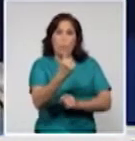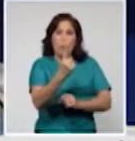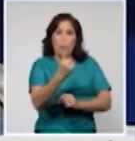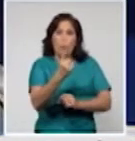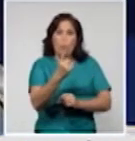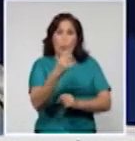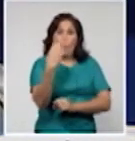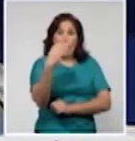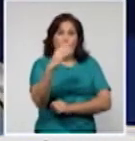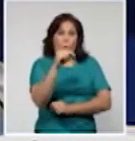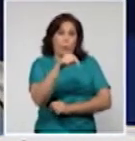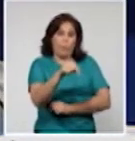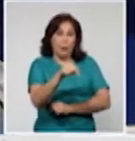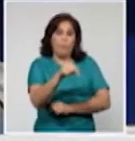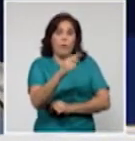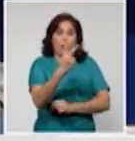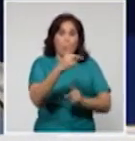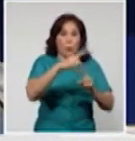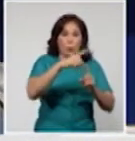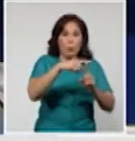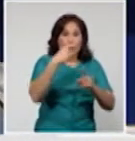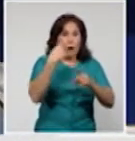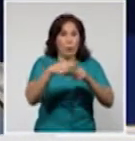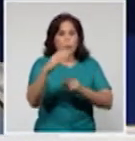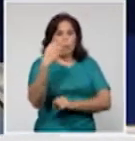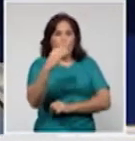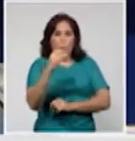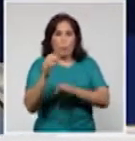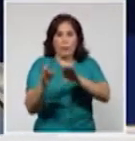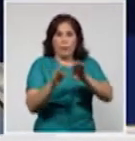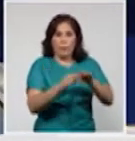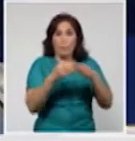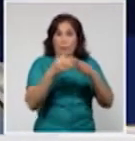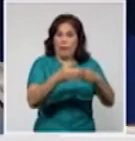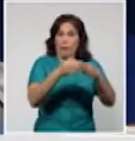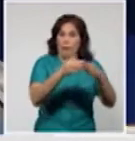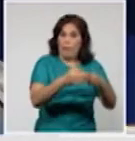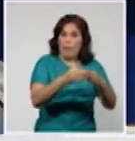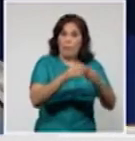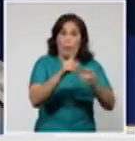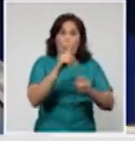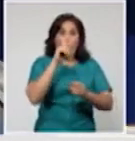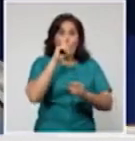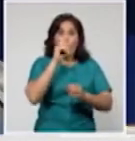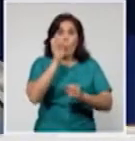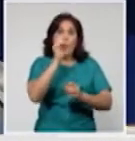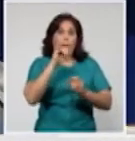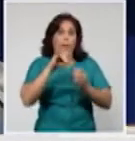Tunas, with 2, and Colombia, with 1 case.